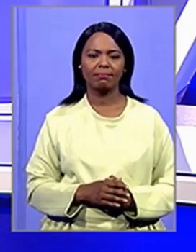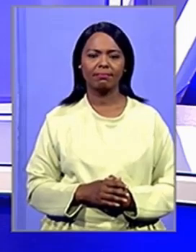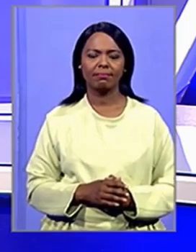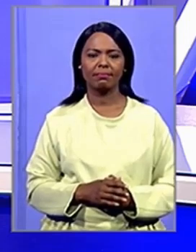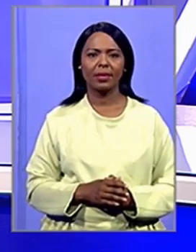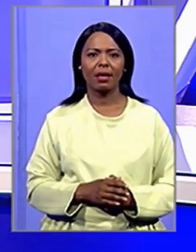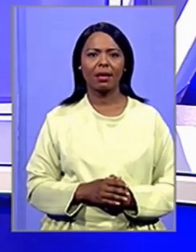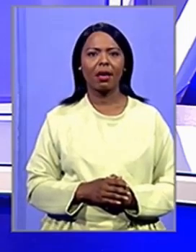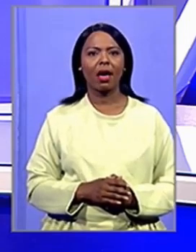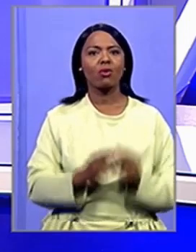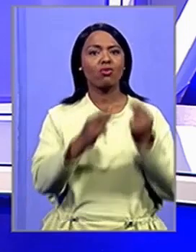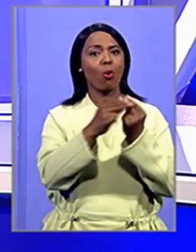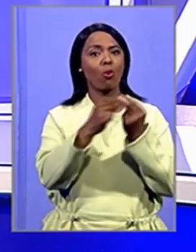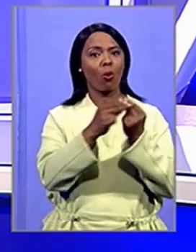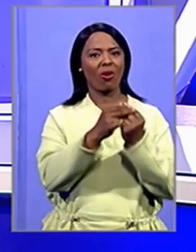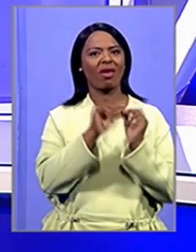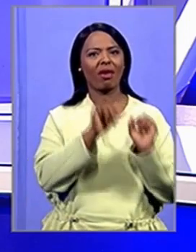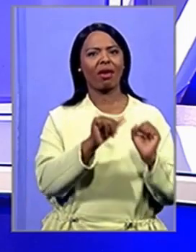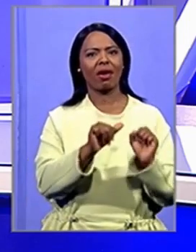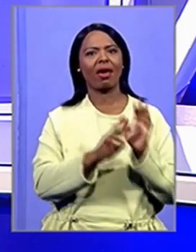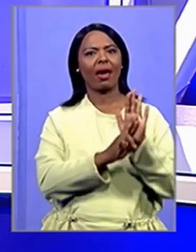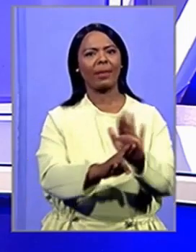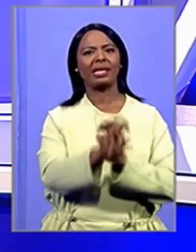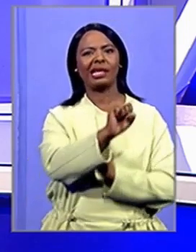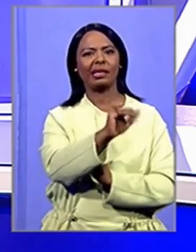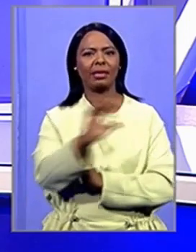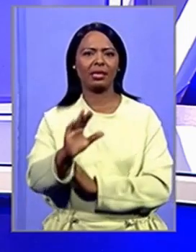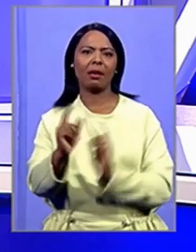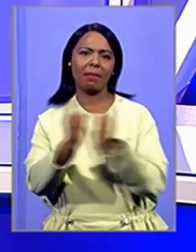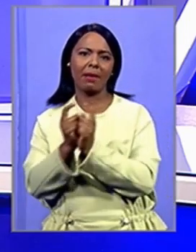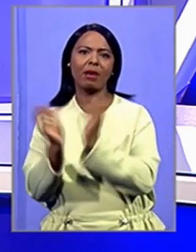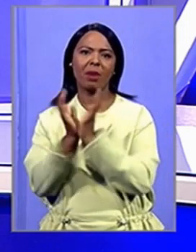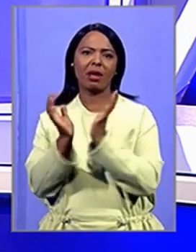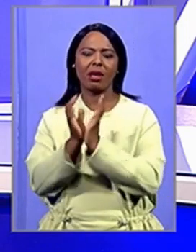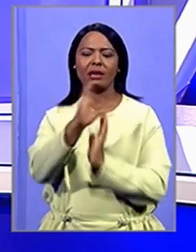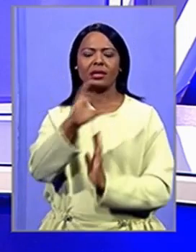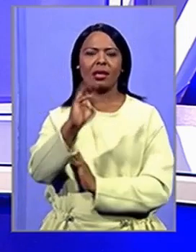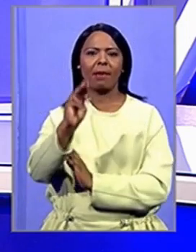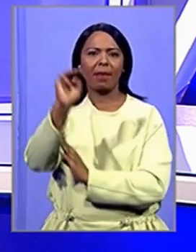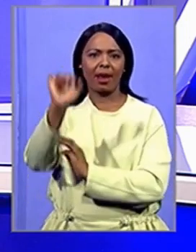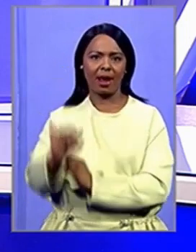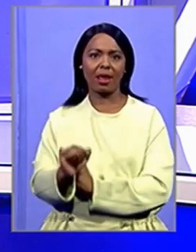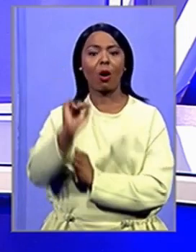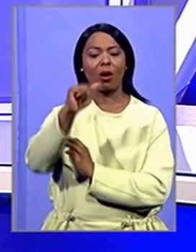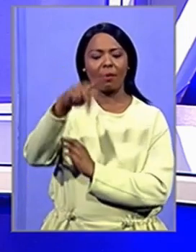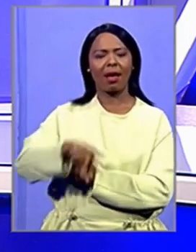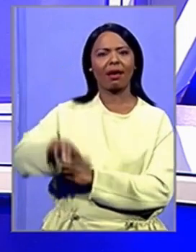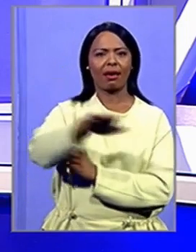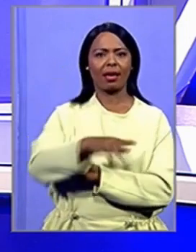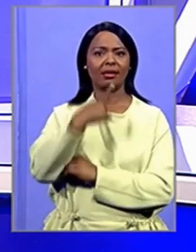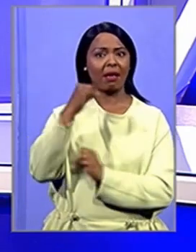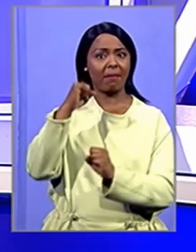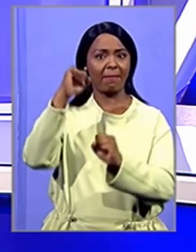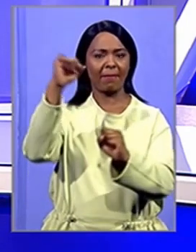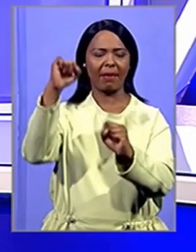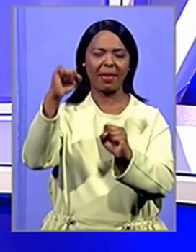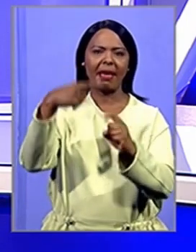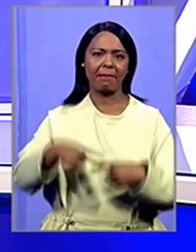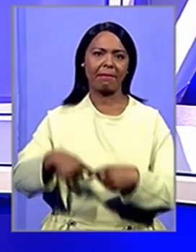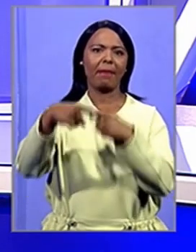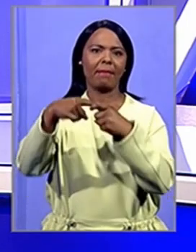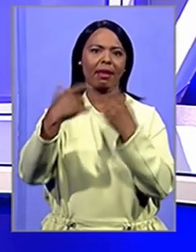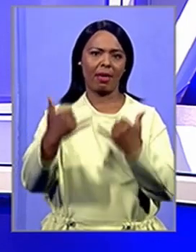Mekgatlho e emetseng badiri ba SABC tlhotse kopane le CCMA mo Auckland Park. Go dumelwa fa maano a go bolotsa seteraeke a konoseditswe.